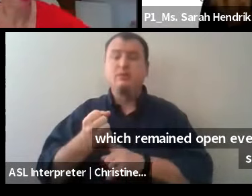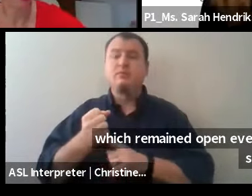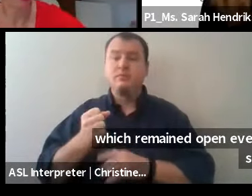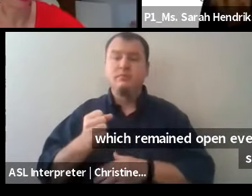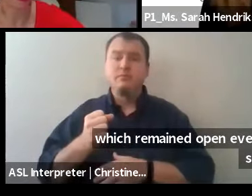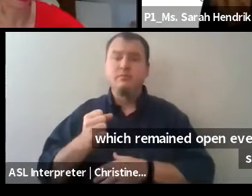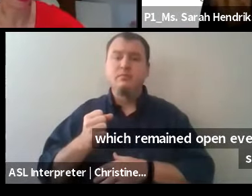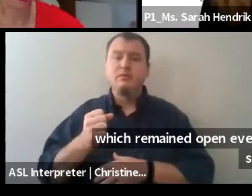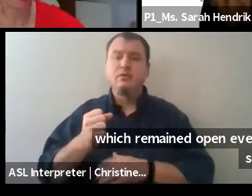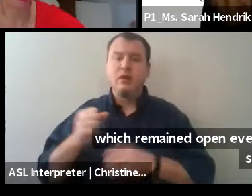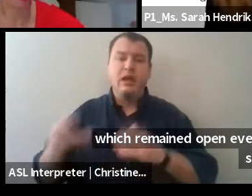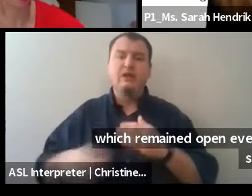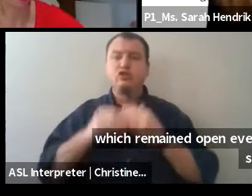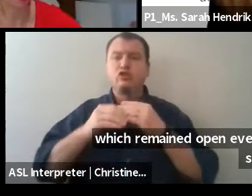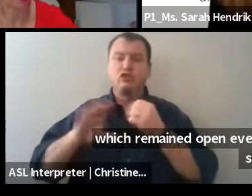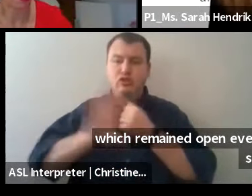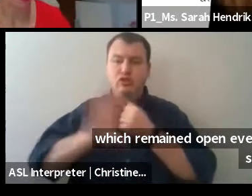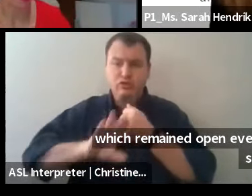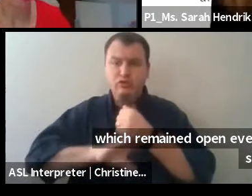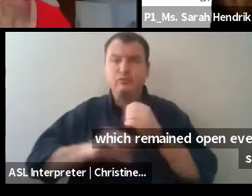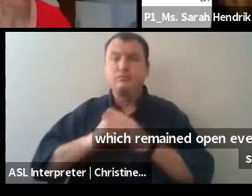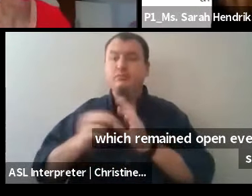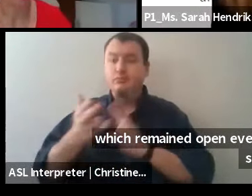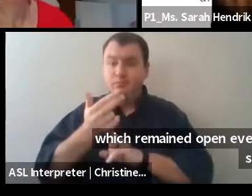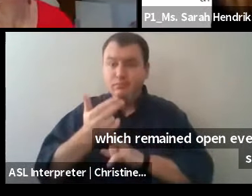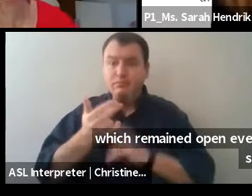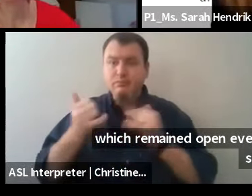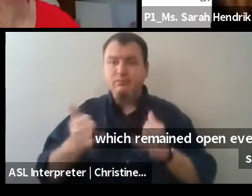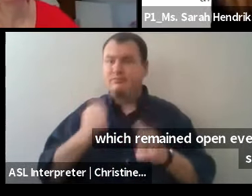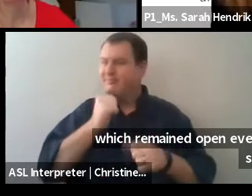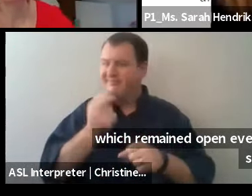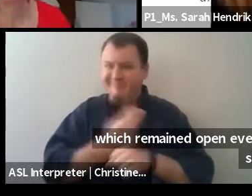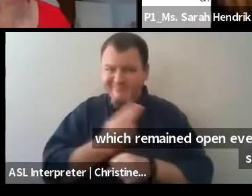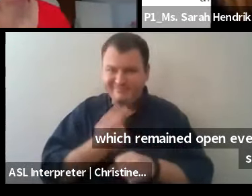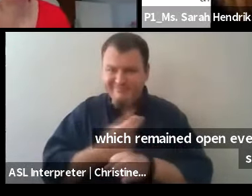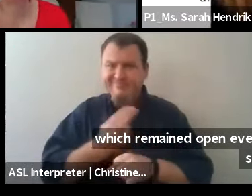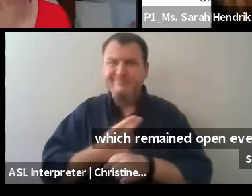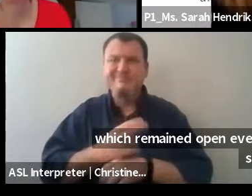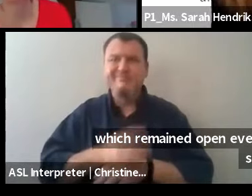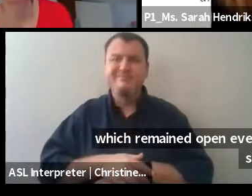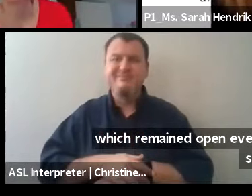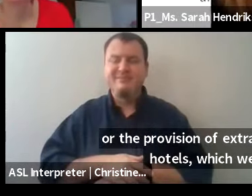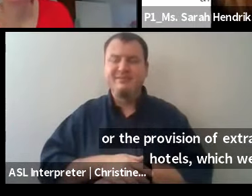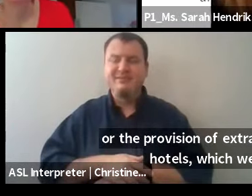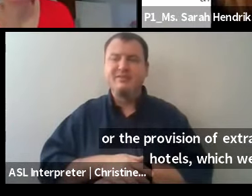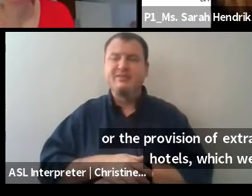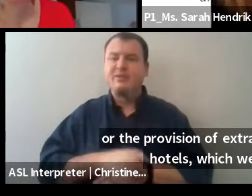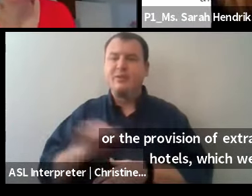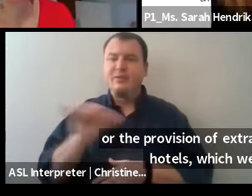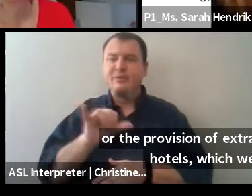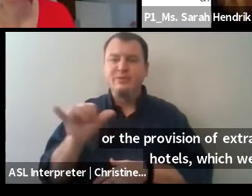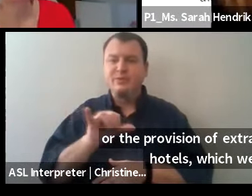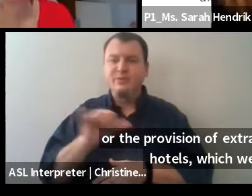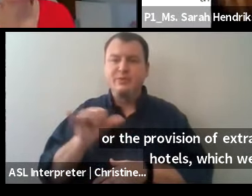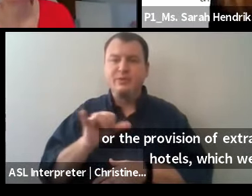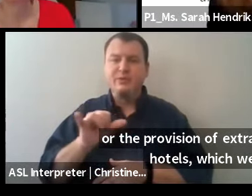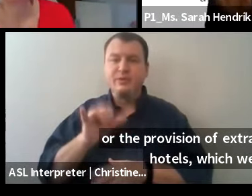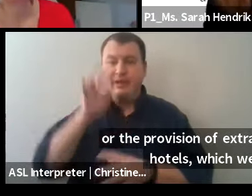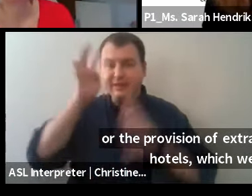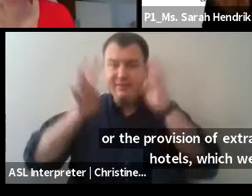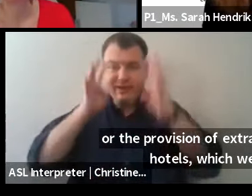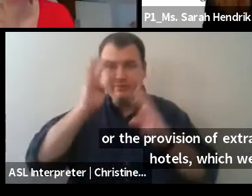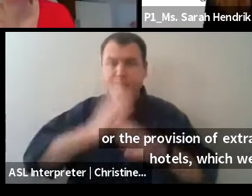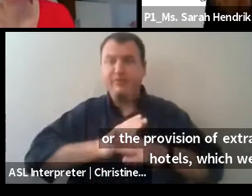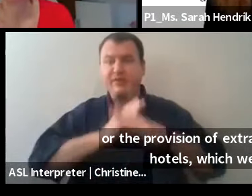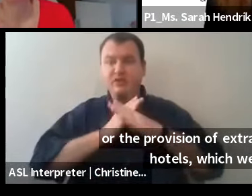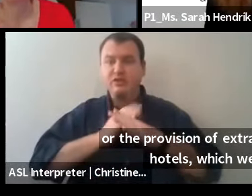shelter spaces, for example, in hotels, which were no longer being used. And also innovative prevention and